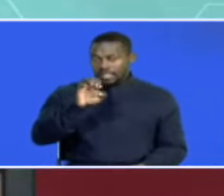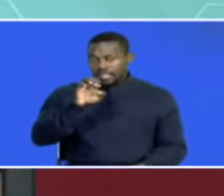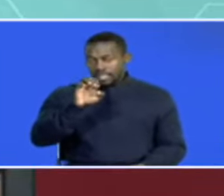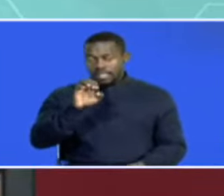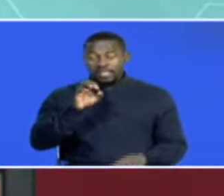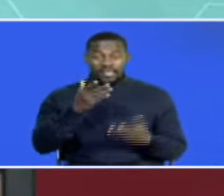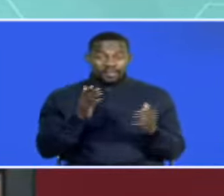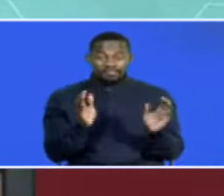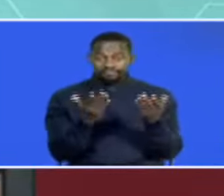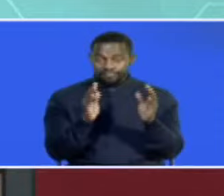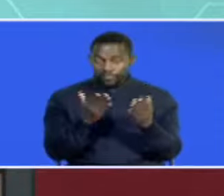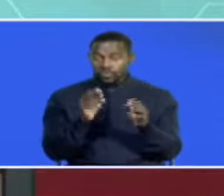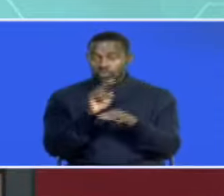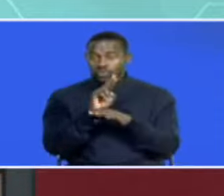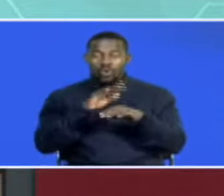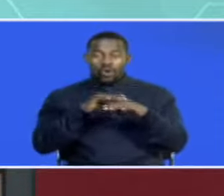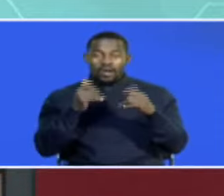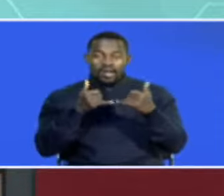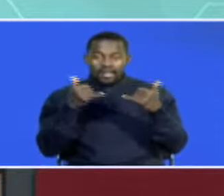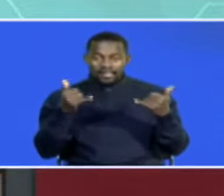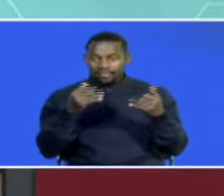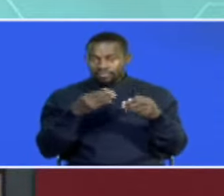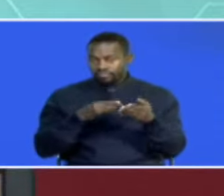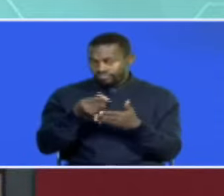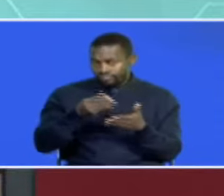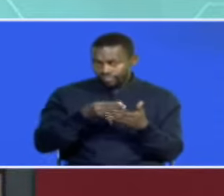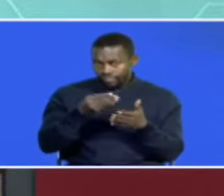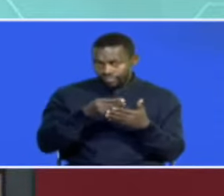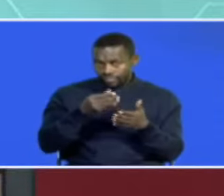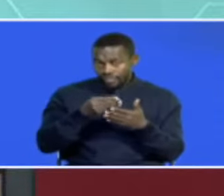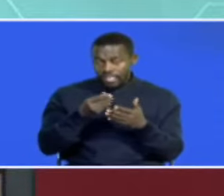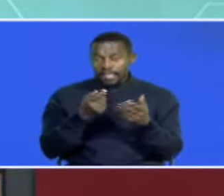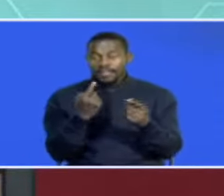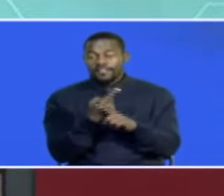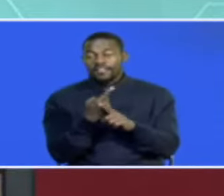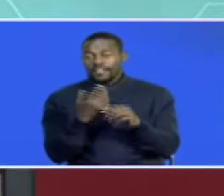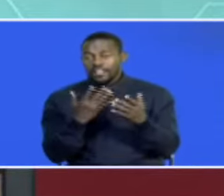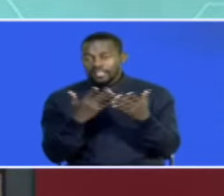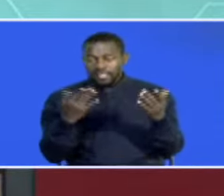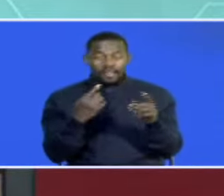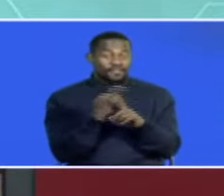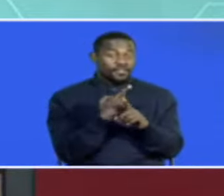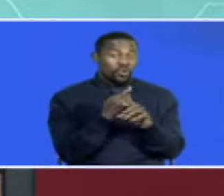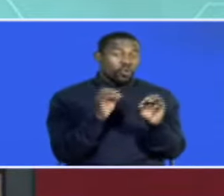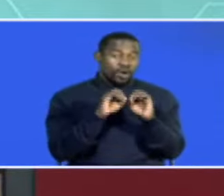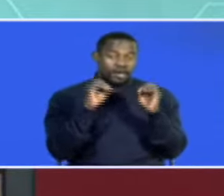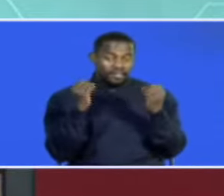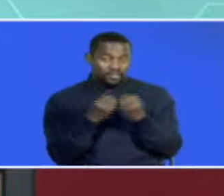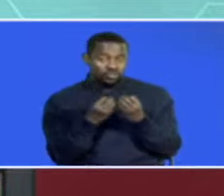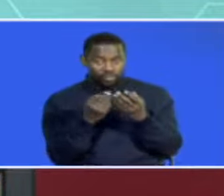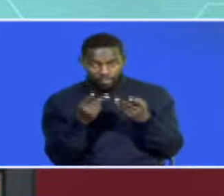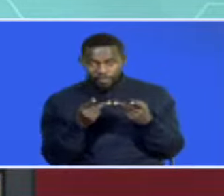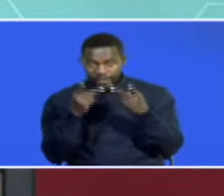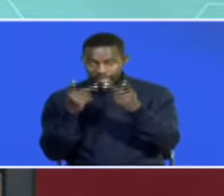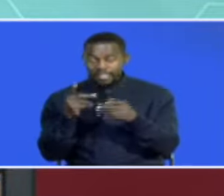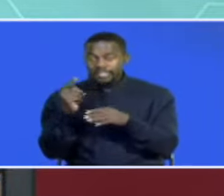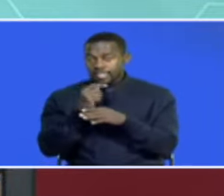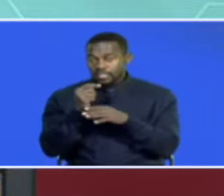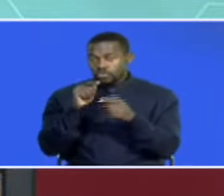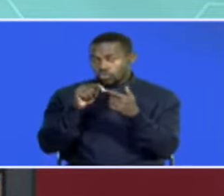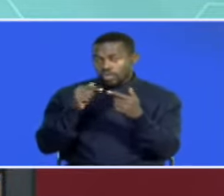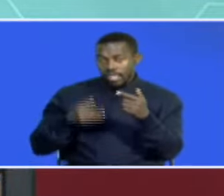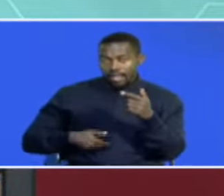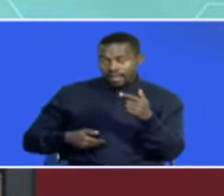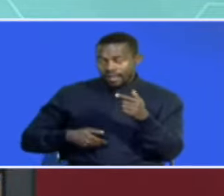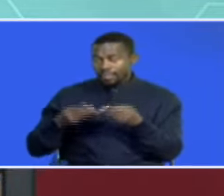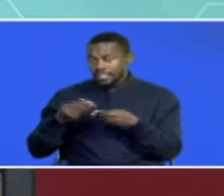online platforms to sell their products. The call was made by stakeholders from various organizations that provide training to young